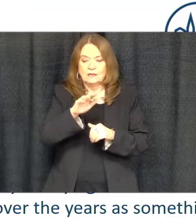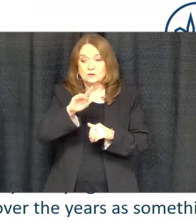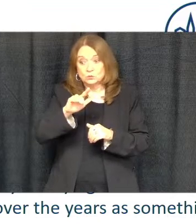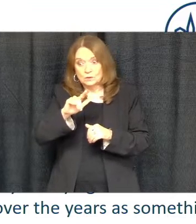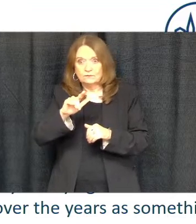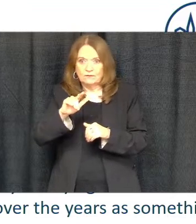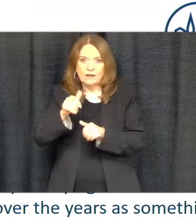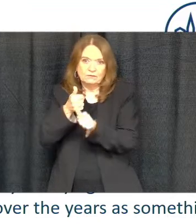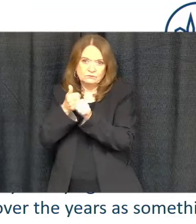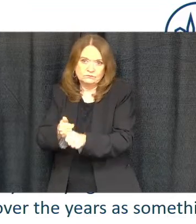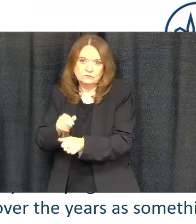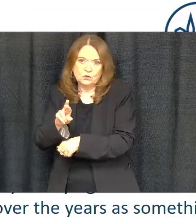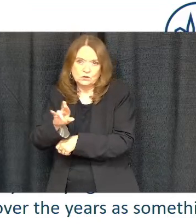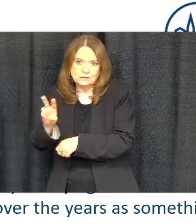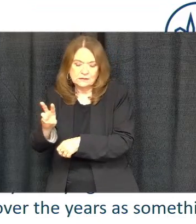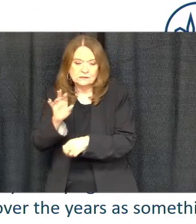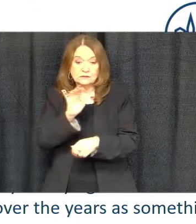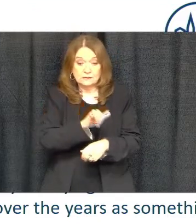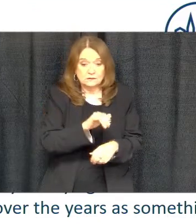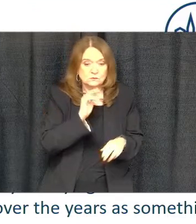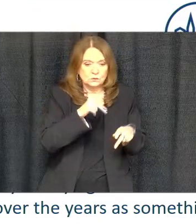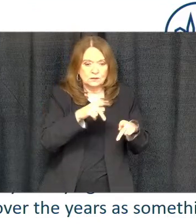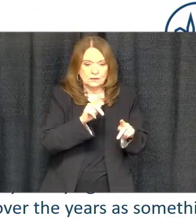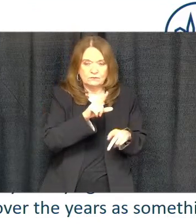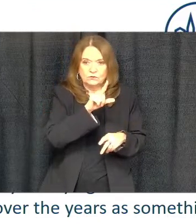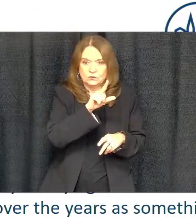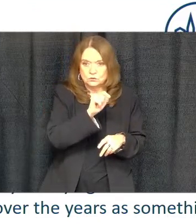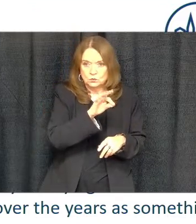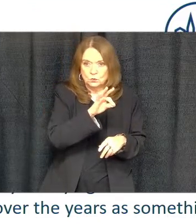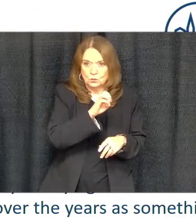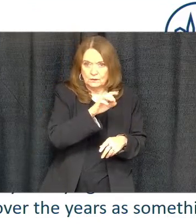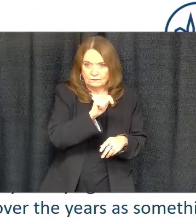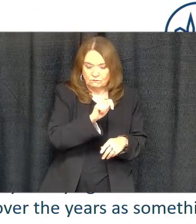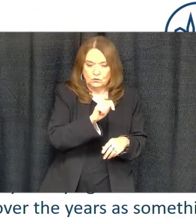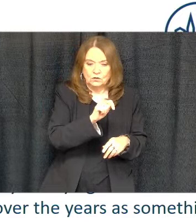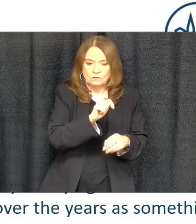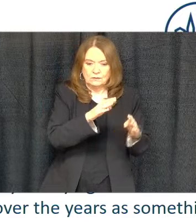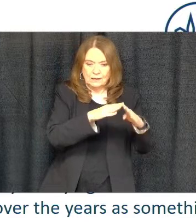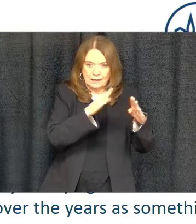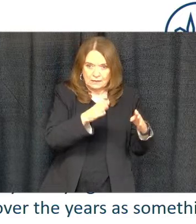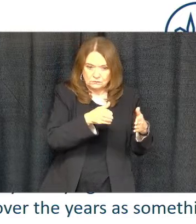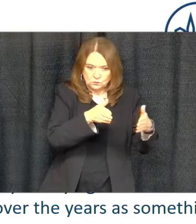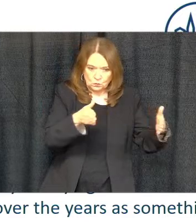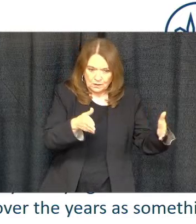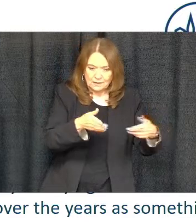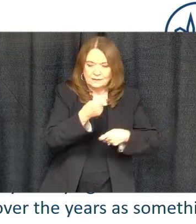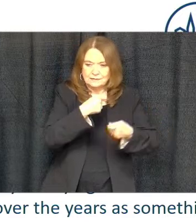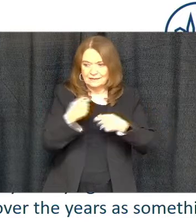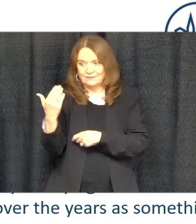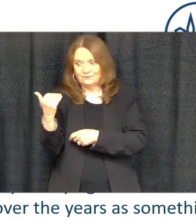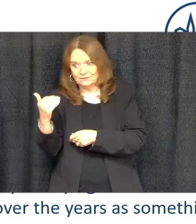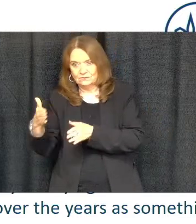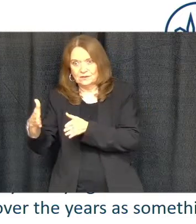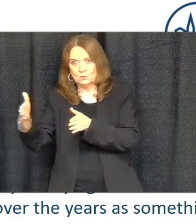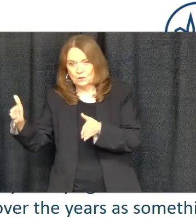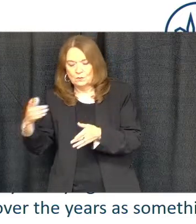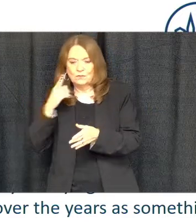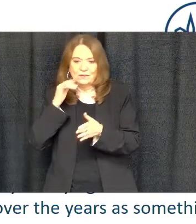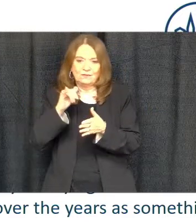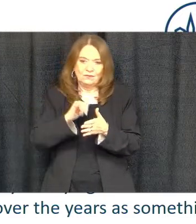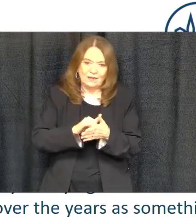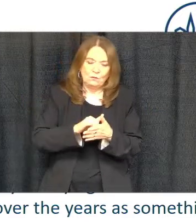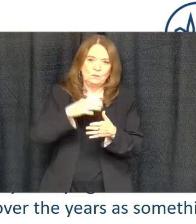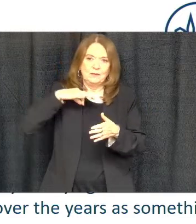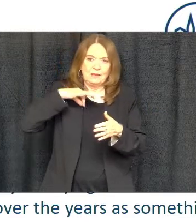feet, which would allow for a 20-foot big house instead of a 15-foot wide house, and we think that would be